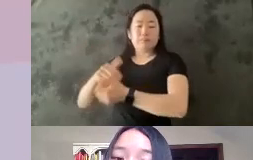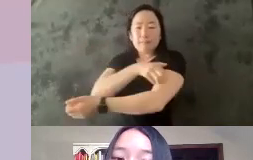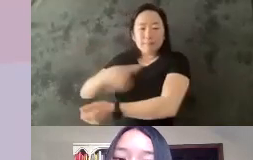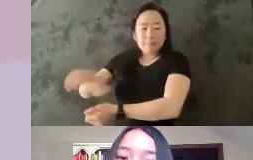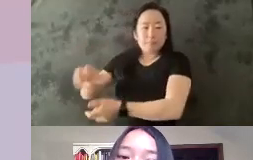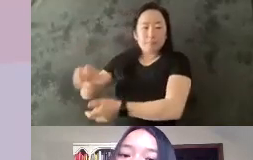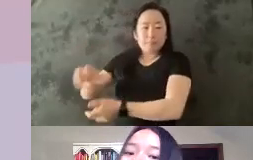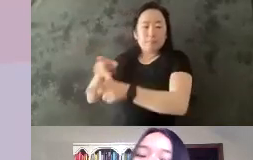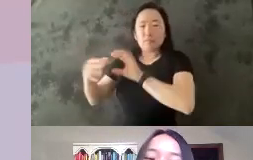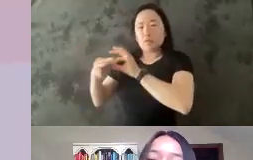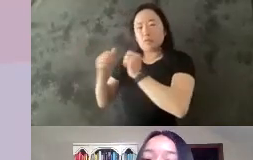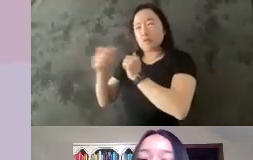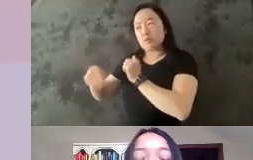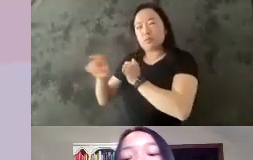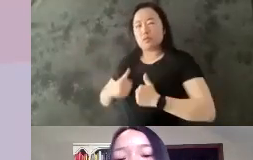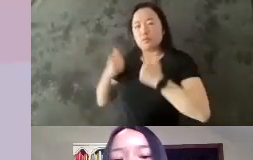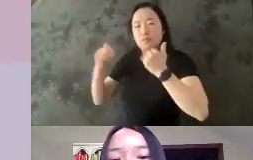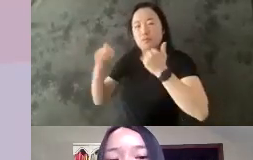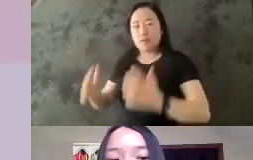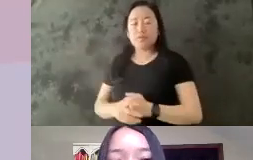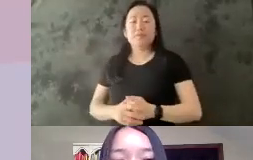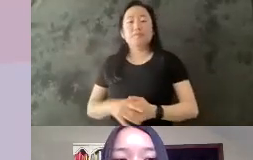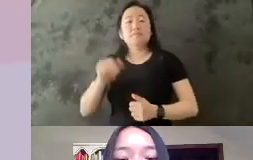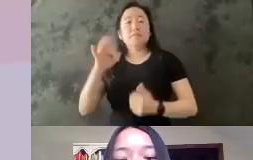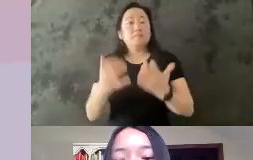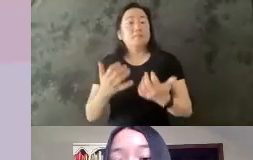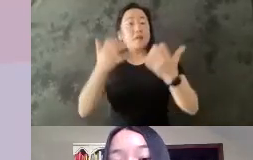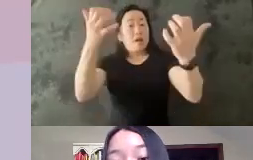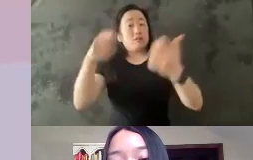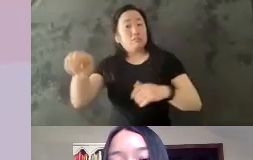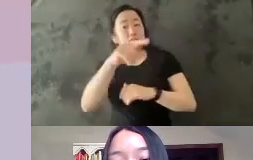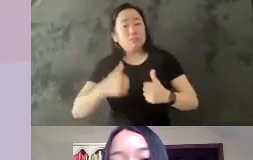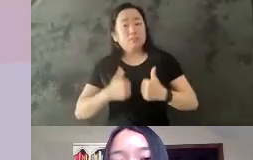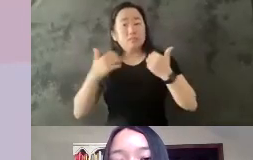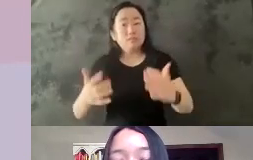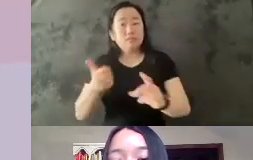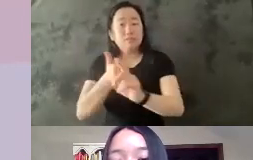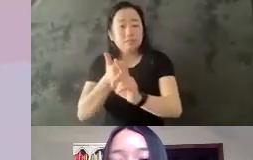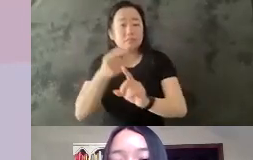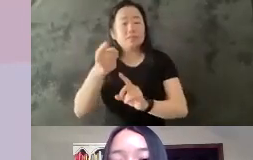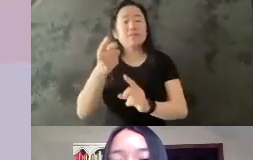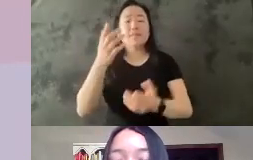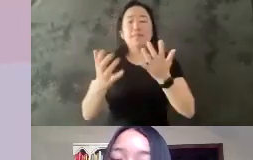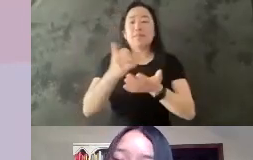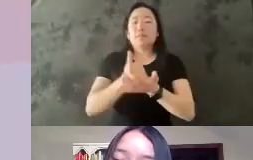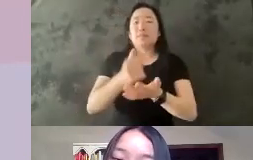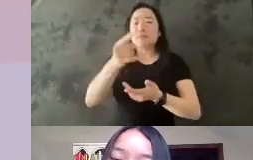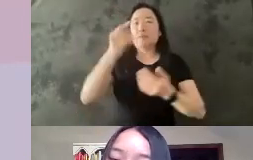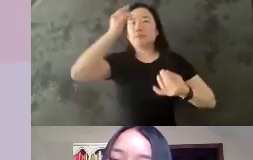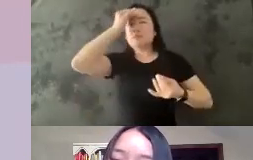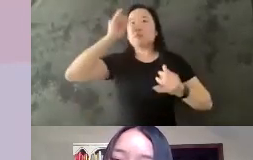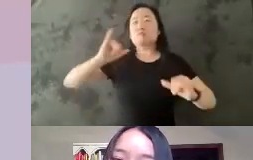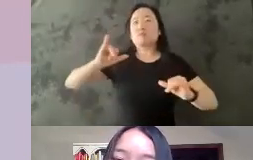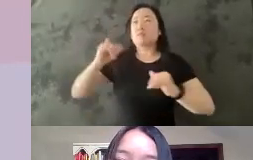And if you are a survivor yourself attending this might give you some ideas of things to talk about with professionals